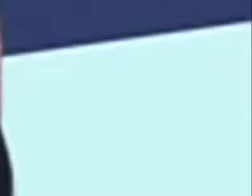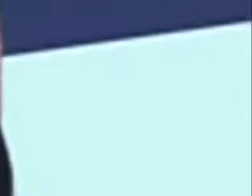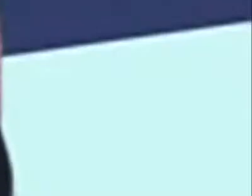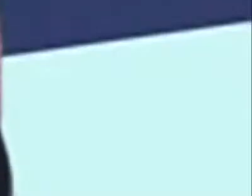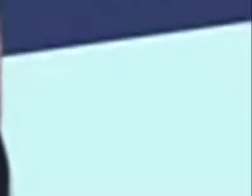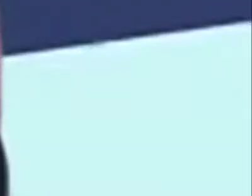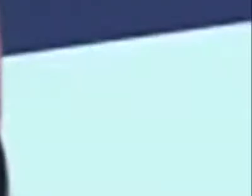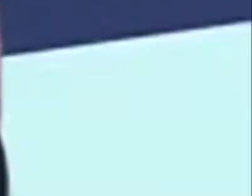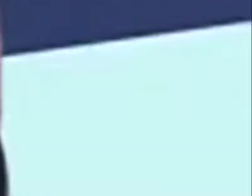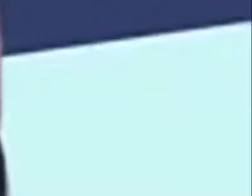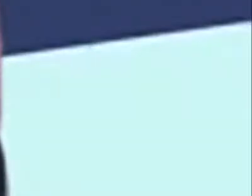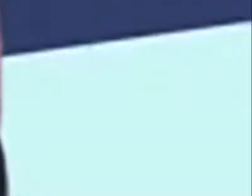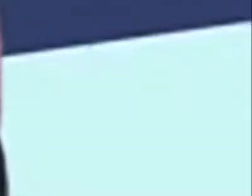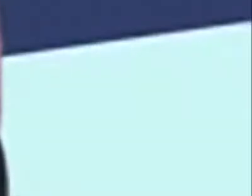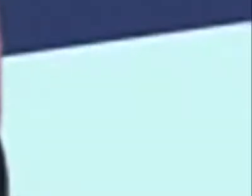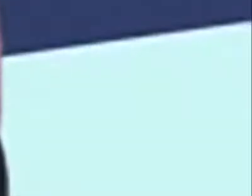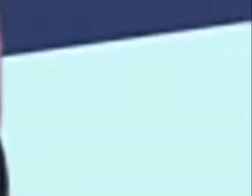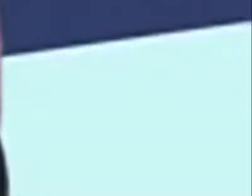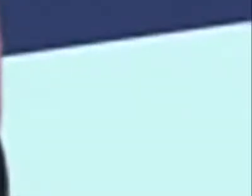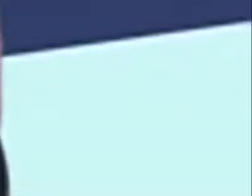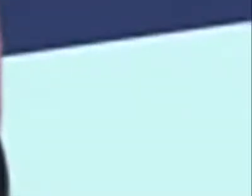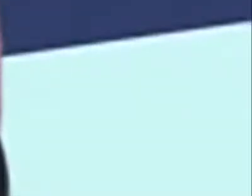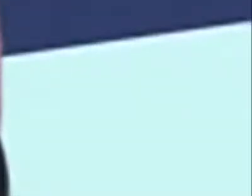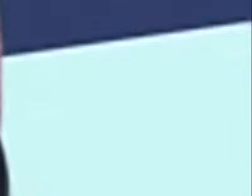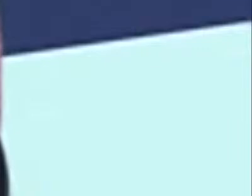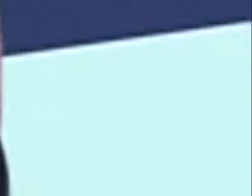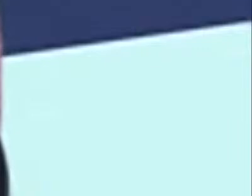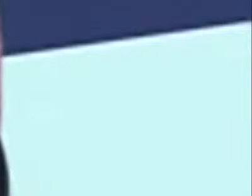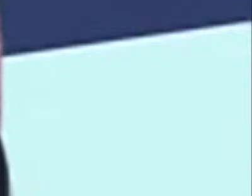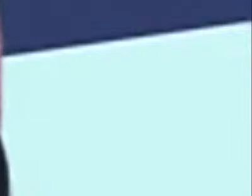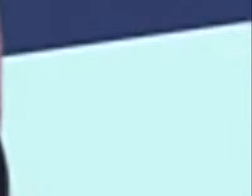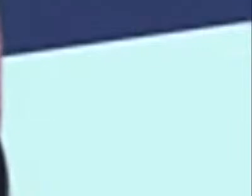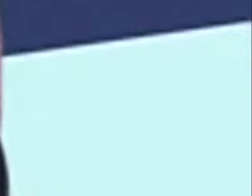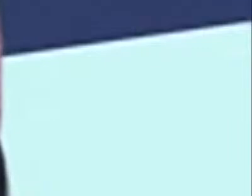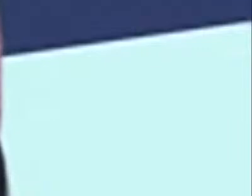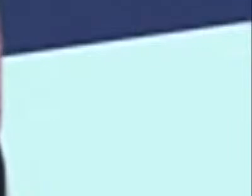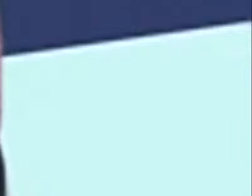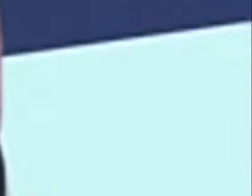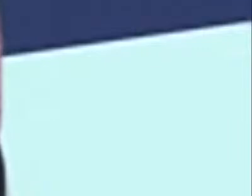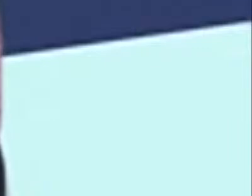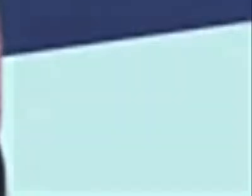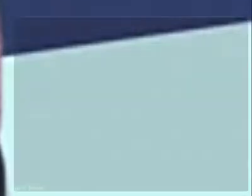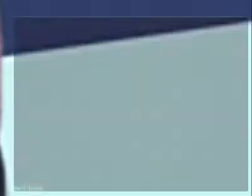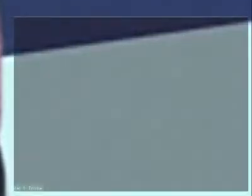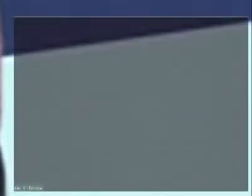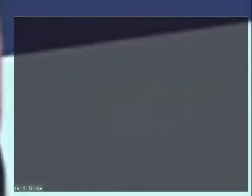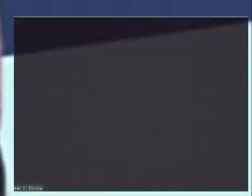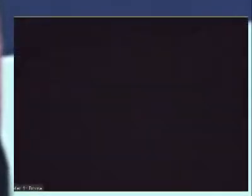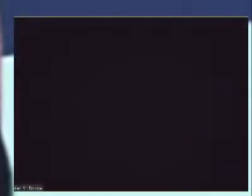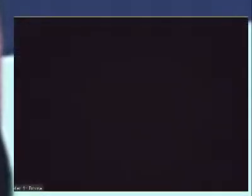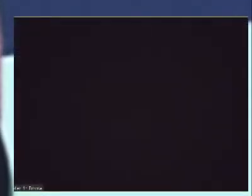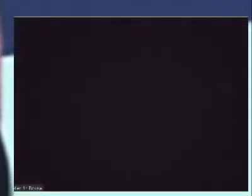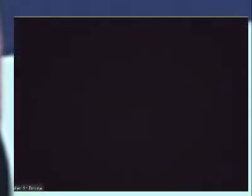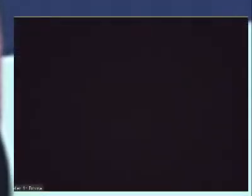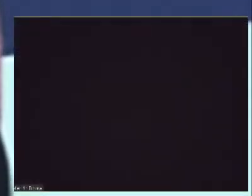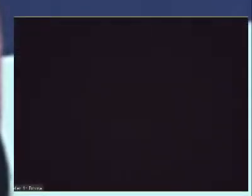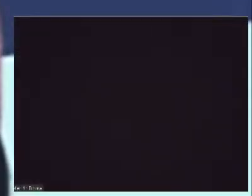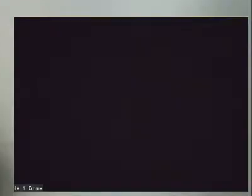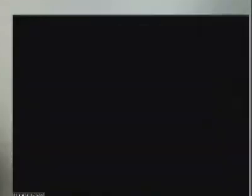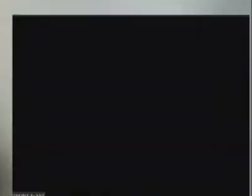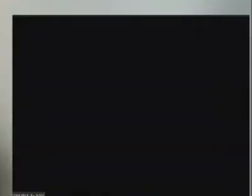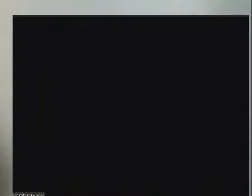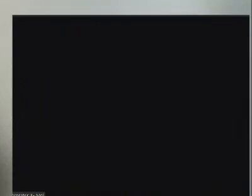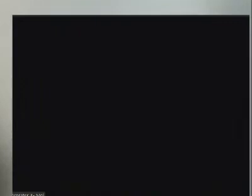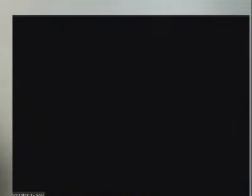Good to see you. At this time, we will invite public comment. I will turn it over to you, Dr. Wendt, please. Thank